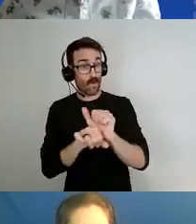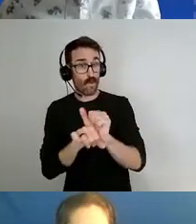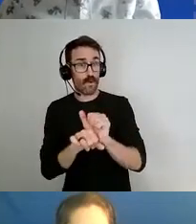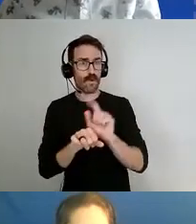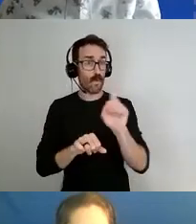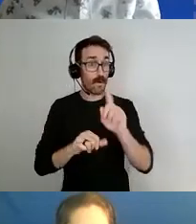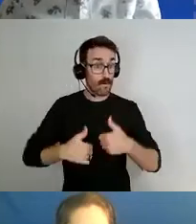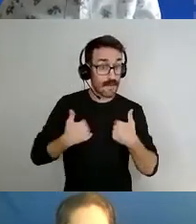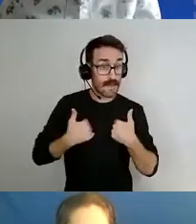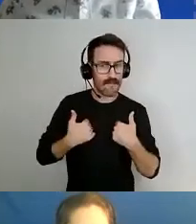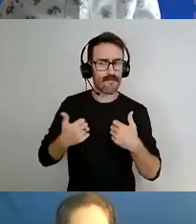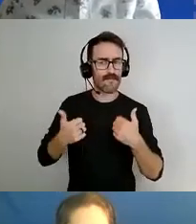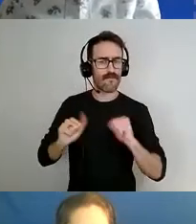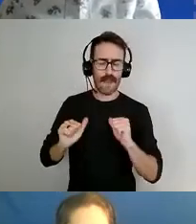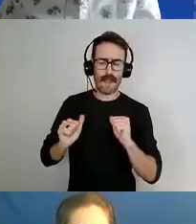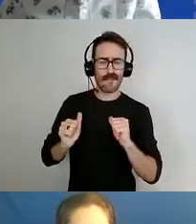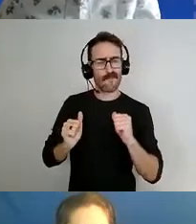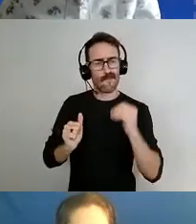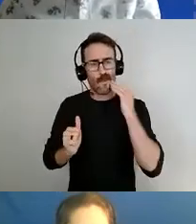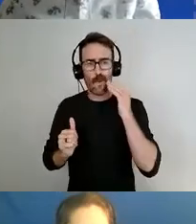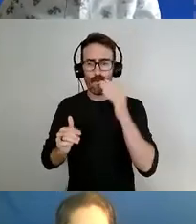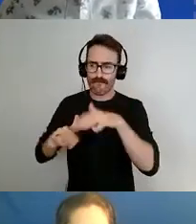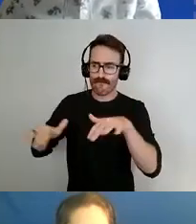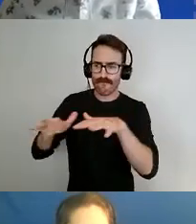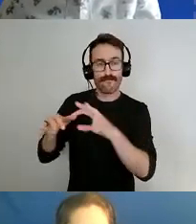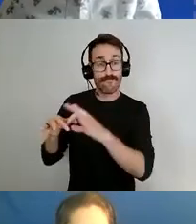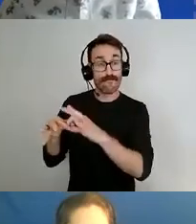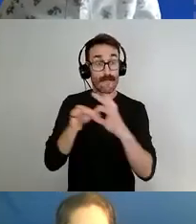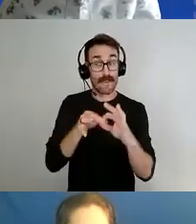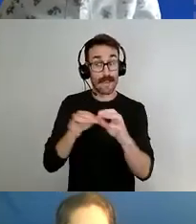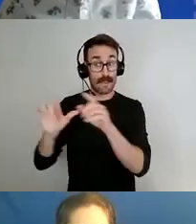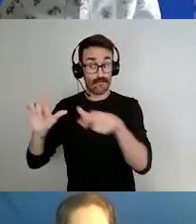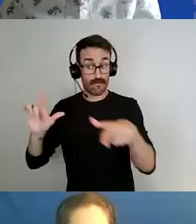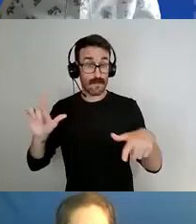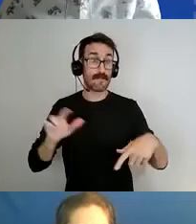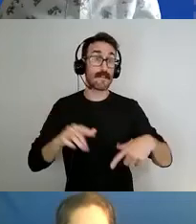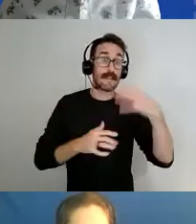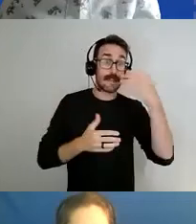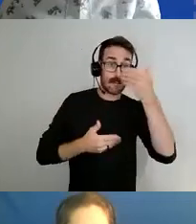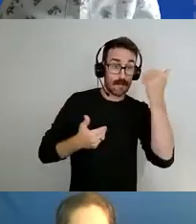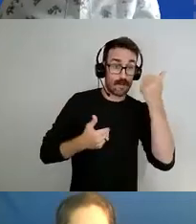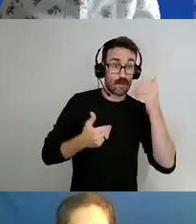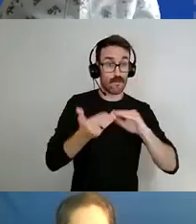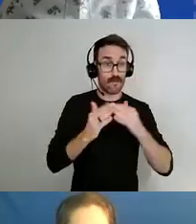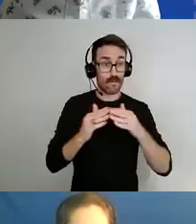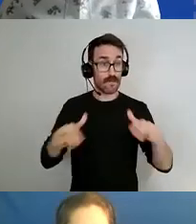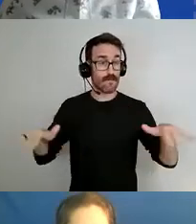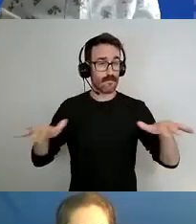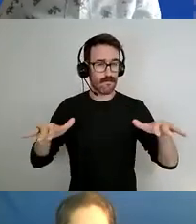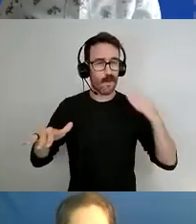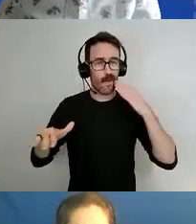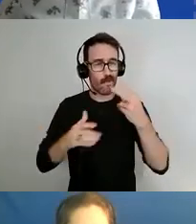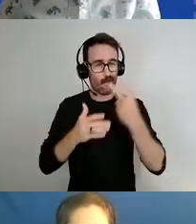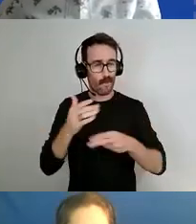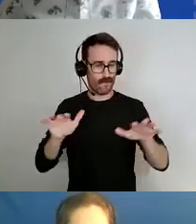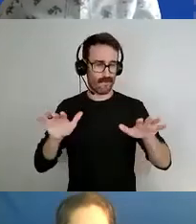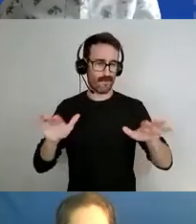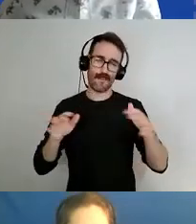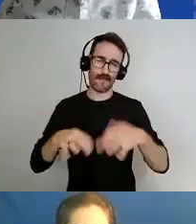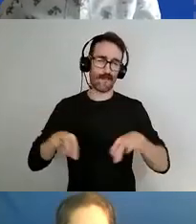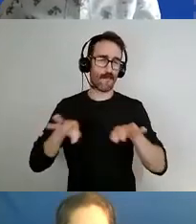reduce stigma surrounding dementia and 2SLGBTQI identities, understanding that these